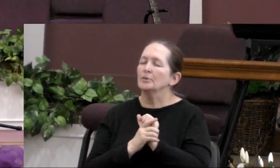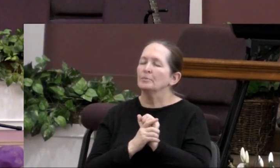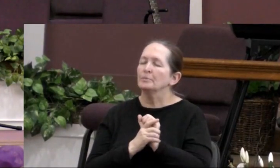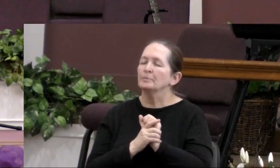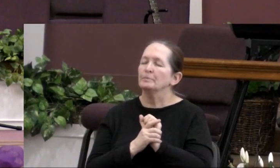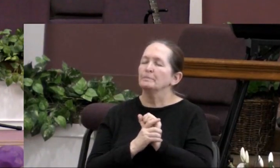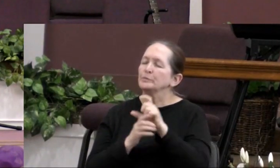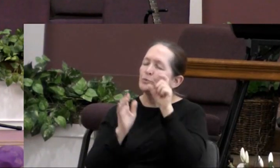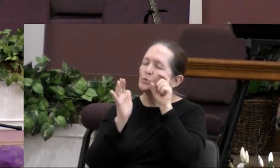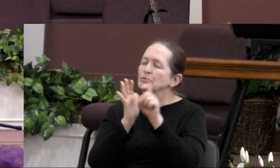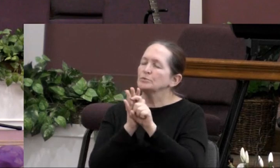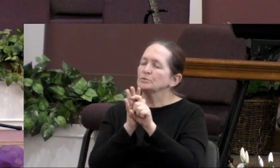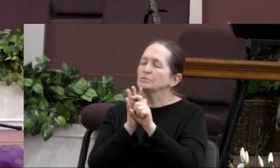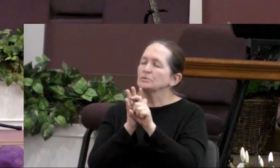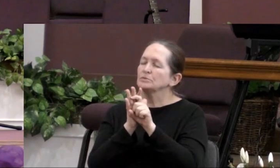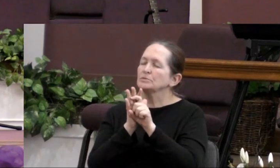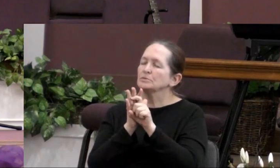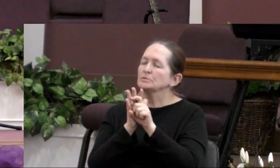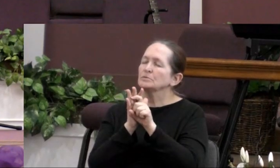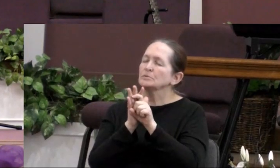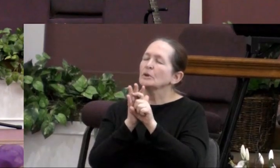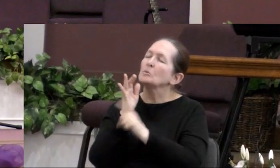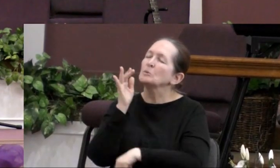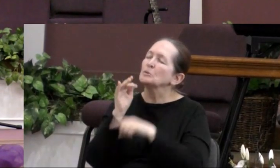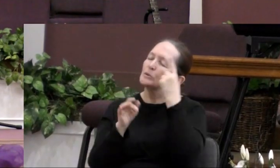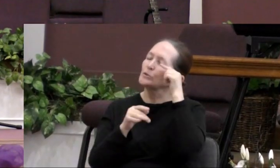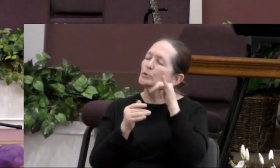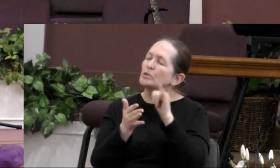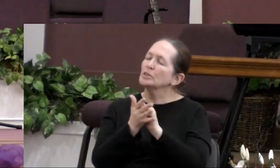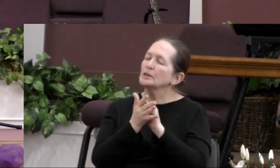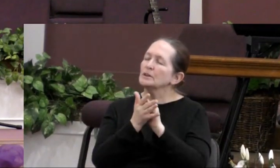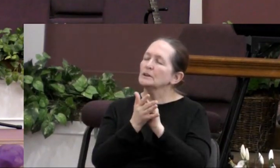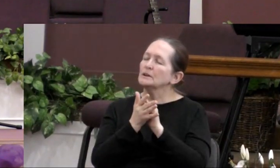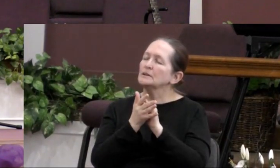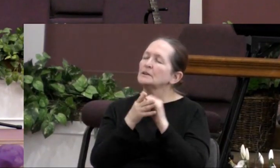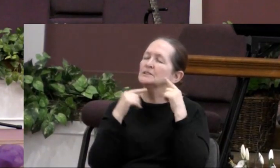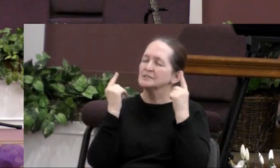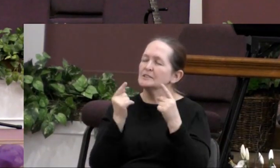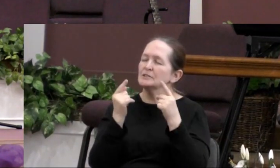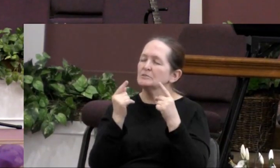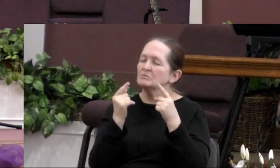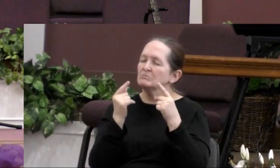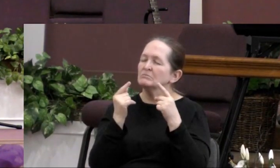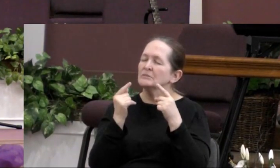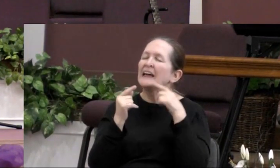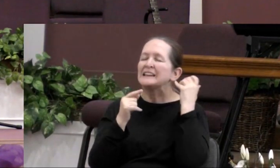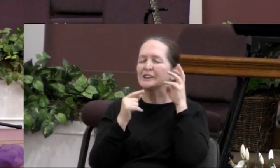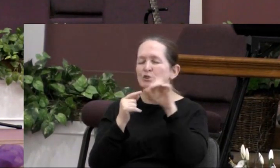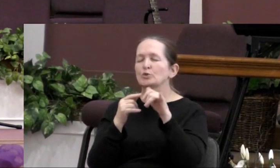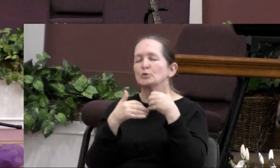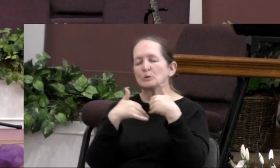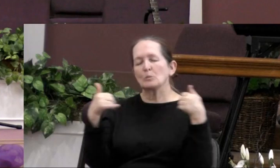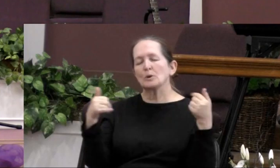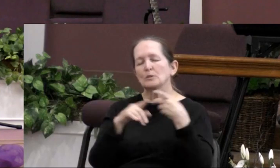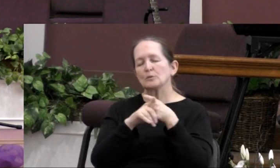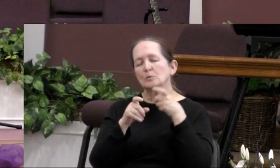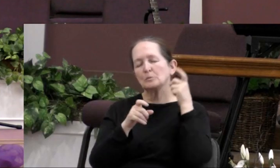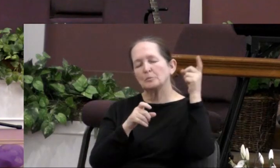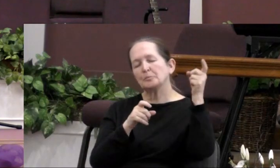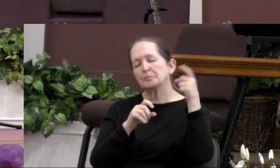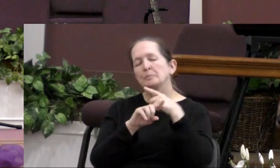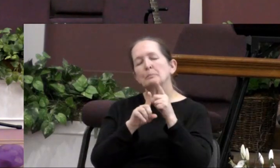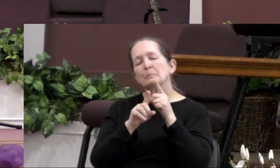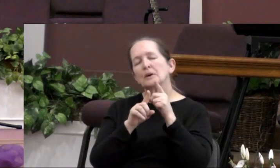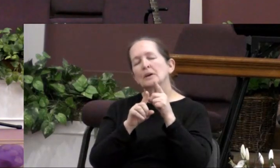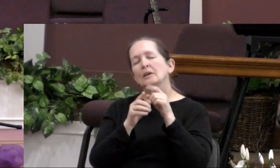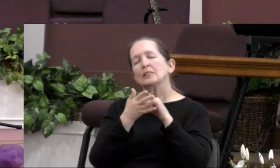And recognize that there is a penalty for that sin, which is eternal separation from you. But that